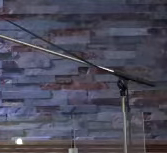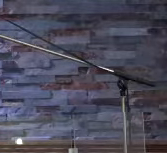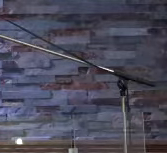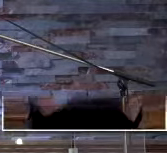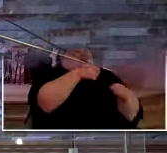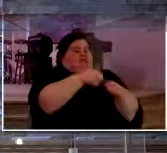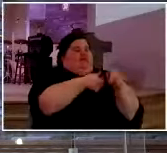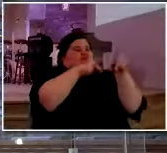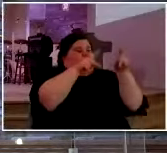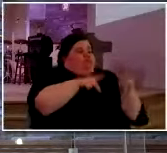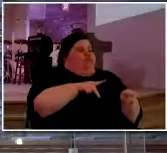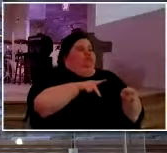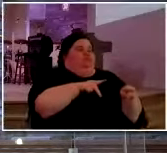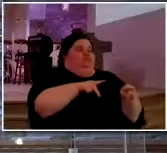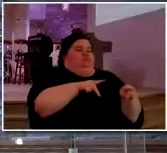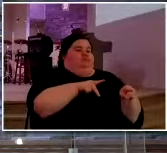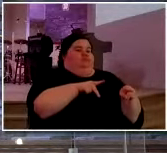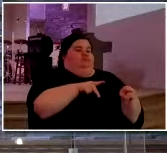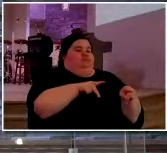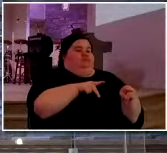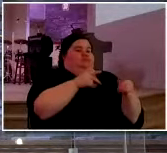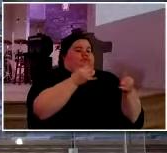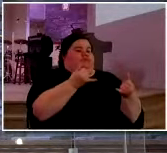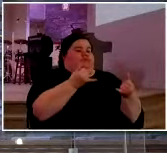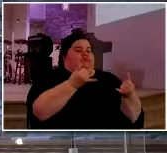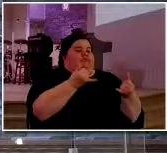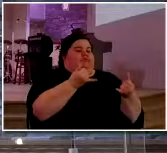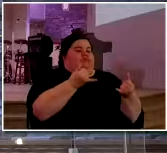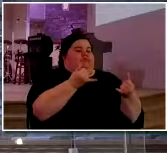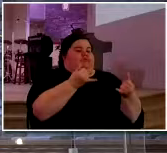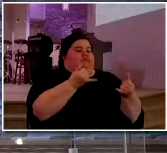Every person listening today, you are no different.